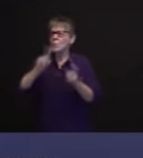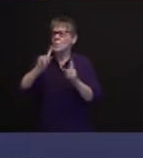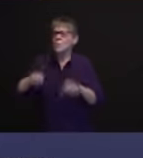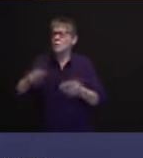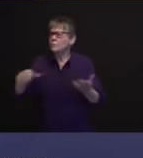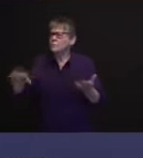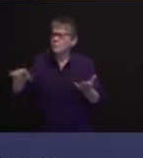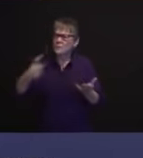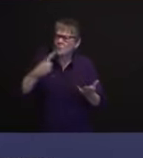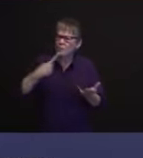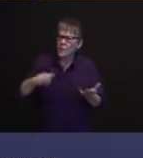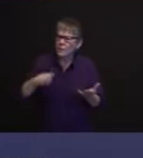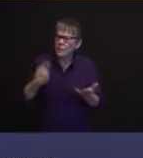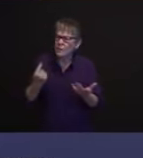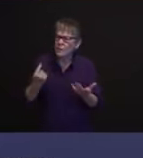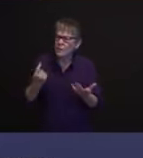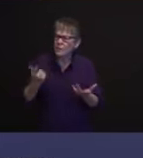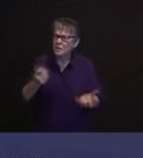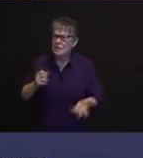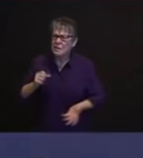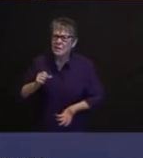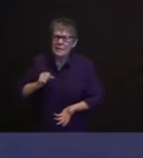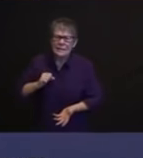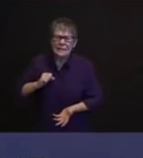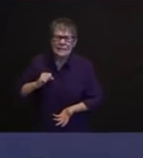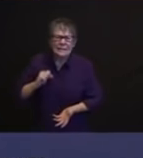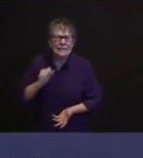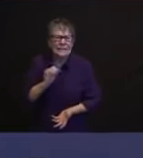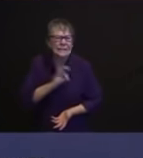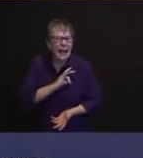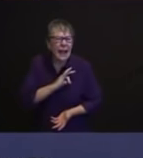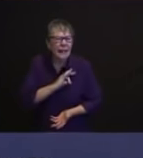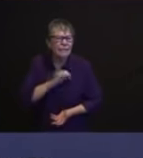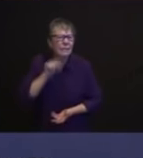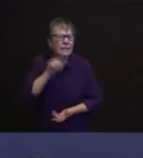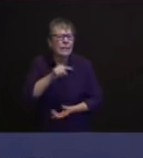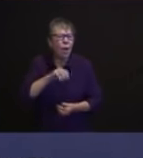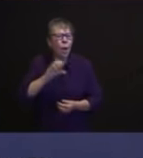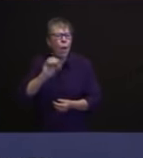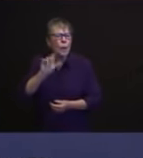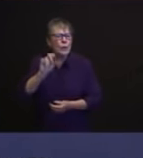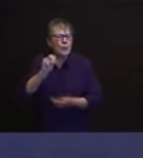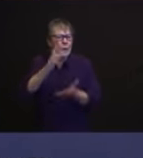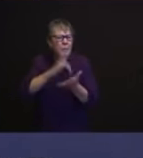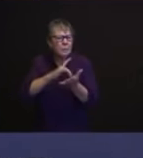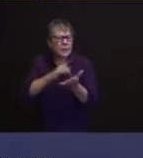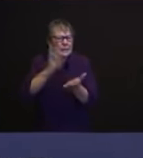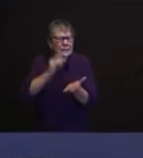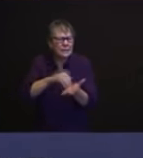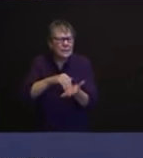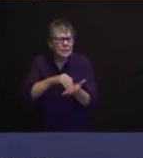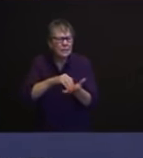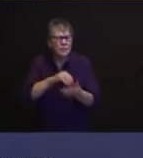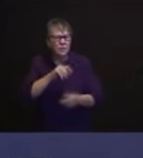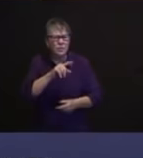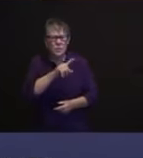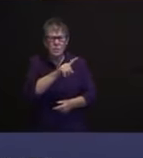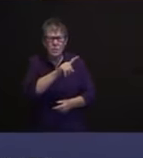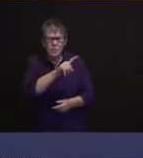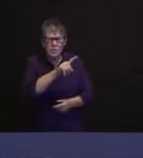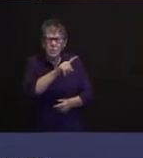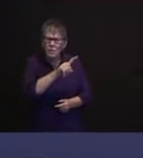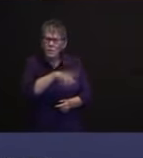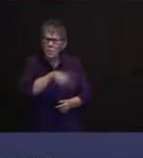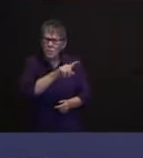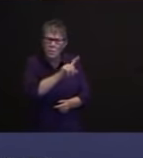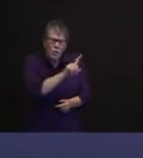members at Ocean Medical Center? We're hearing between 100 and 200 employees have tested positive the past 2 weeks, but want to get something official on